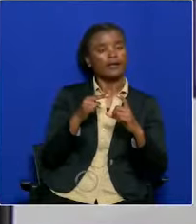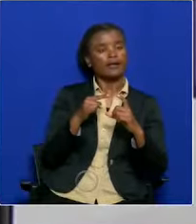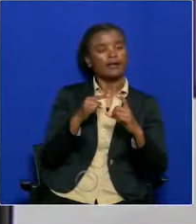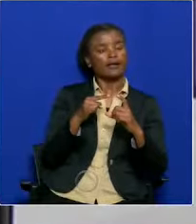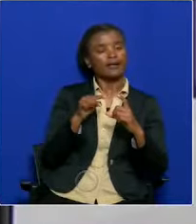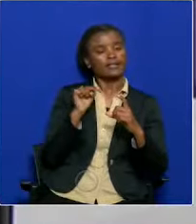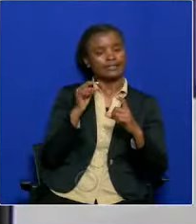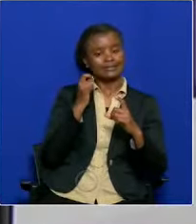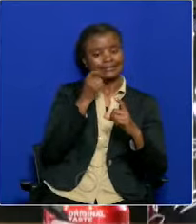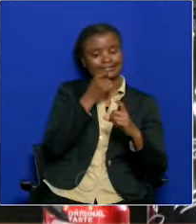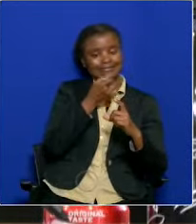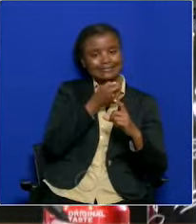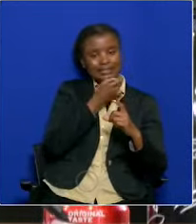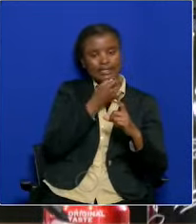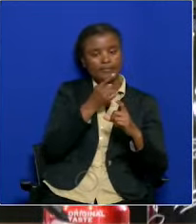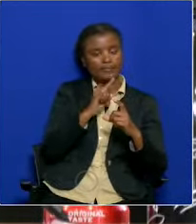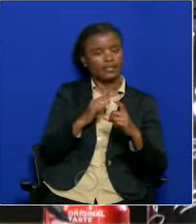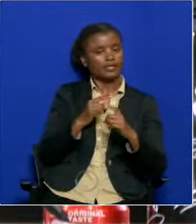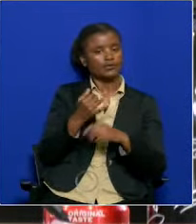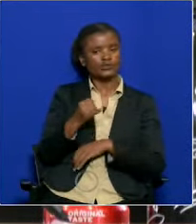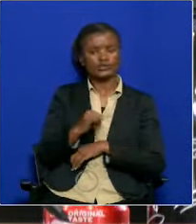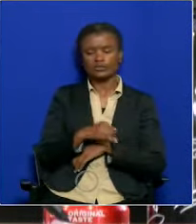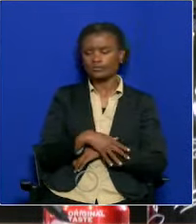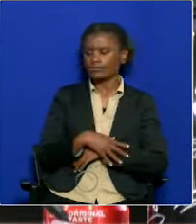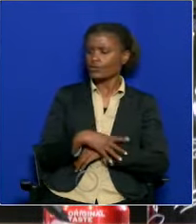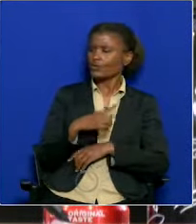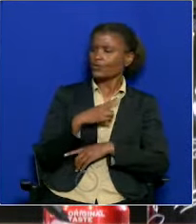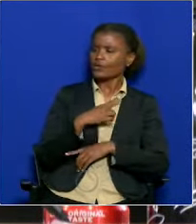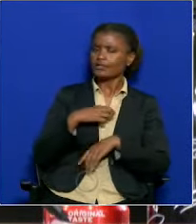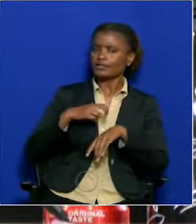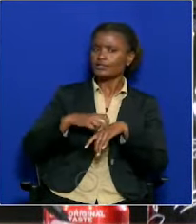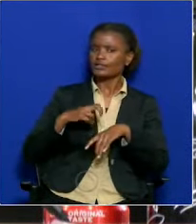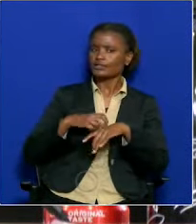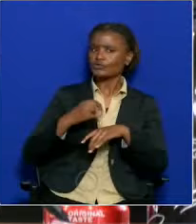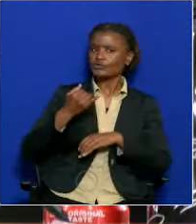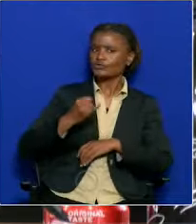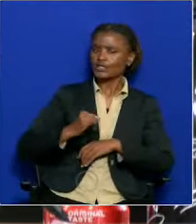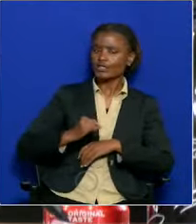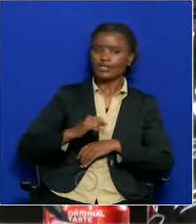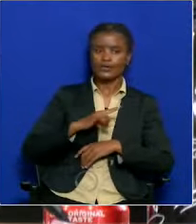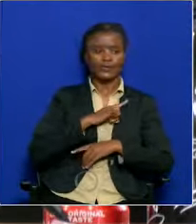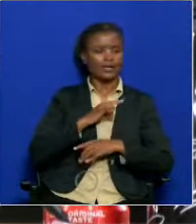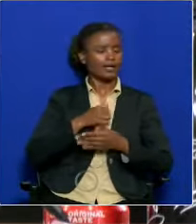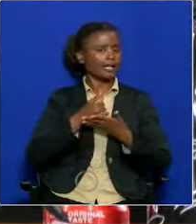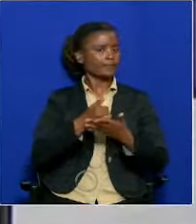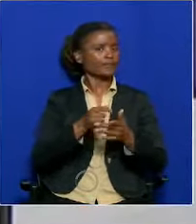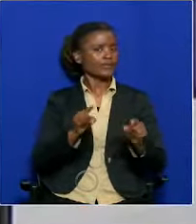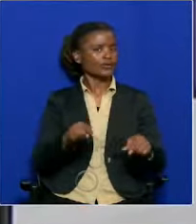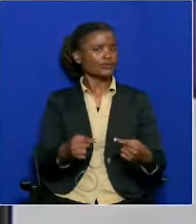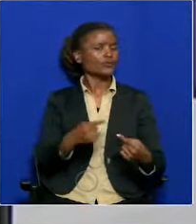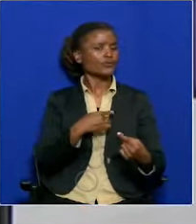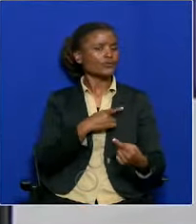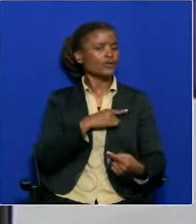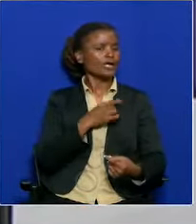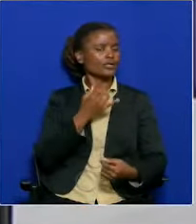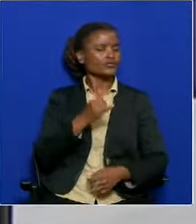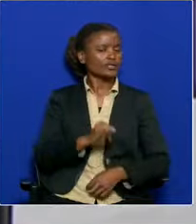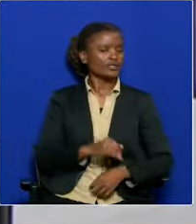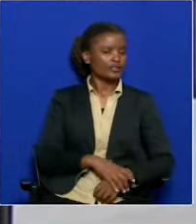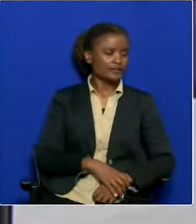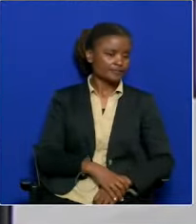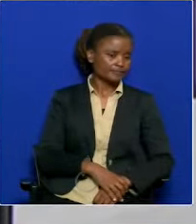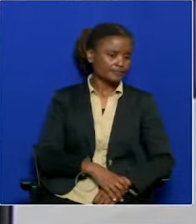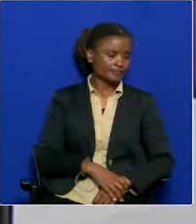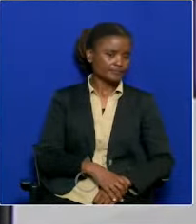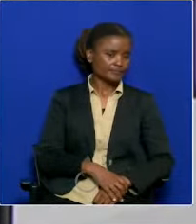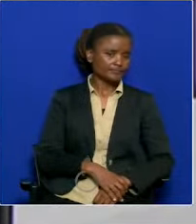But what would you need to verify when your position is you can't assist? No, he said he will